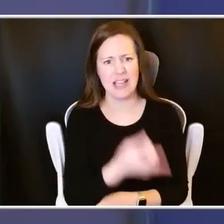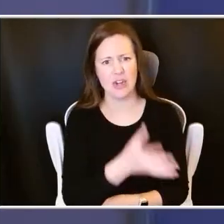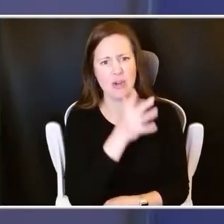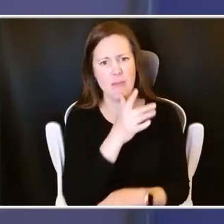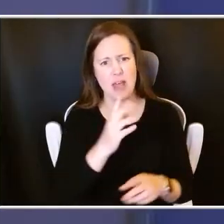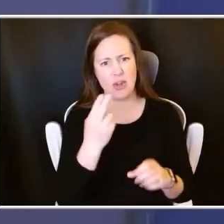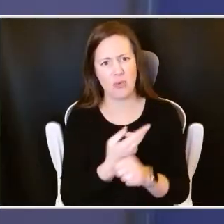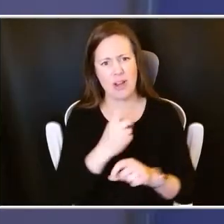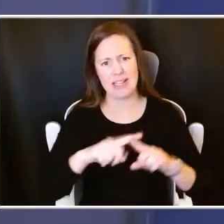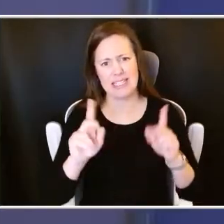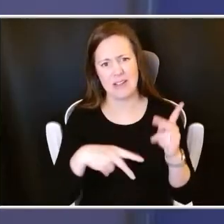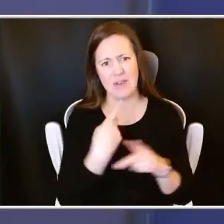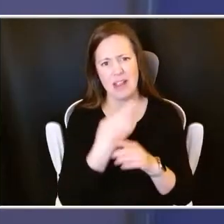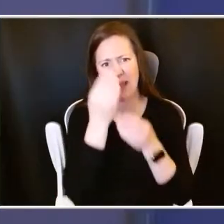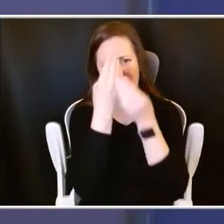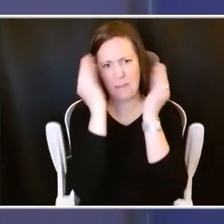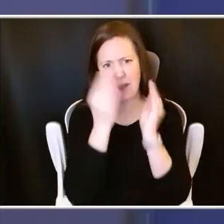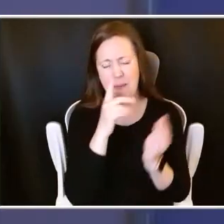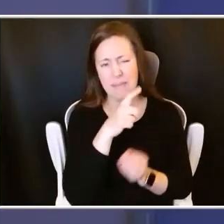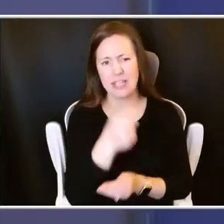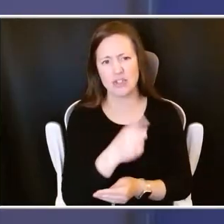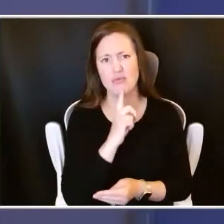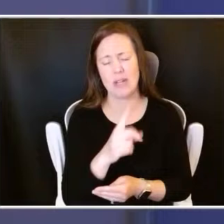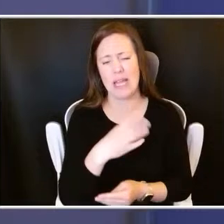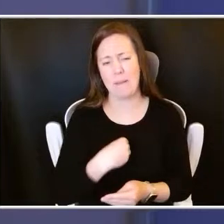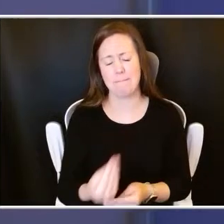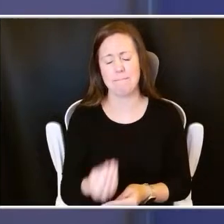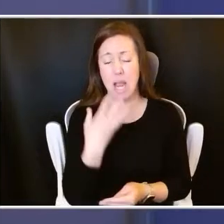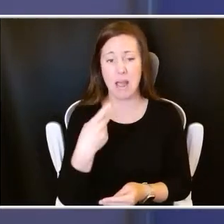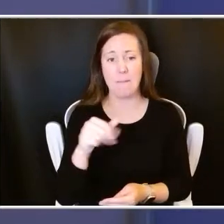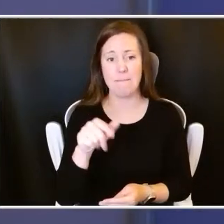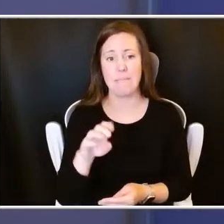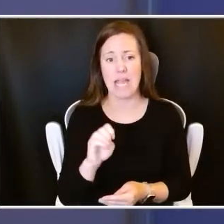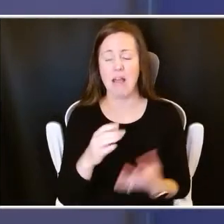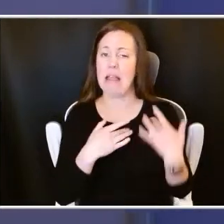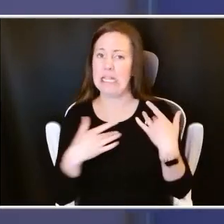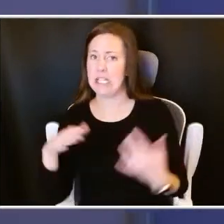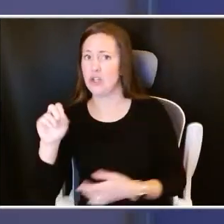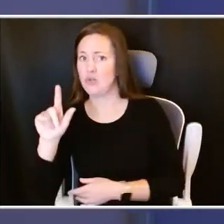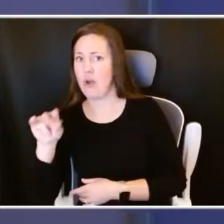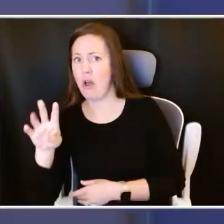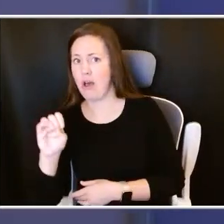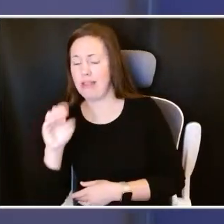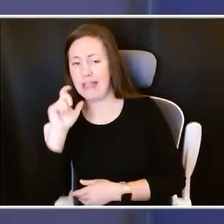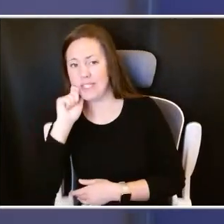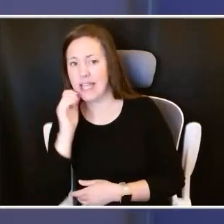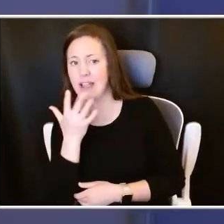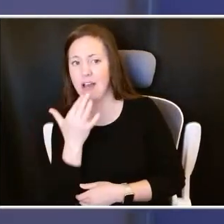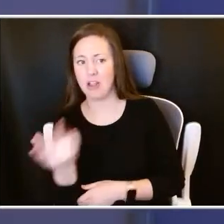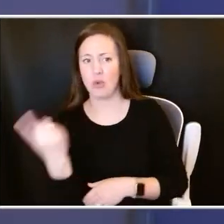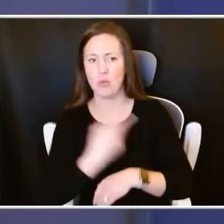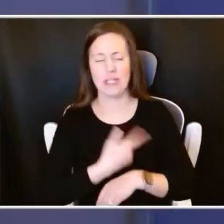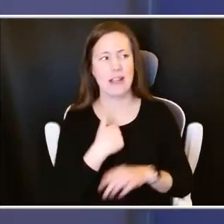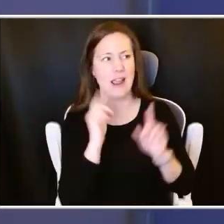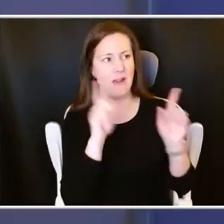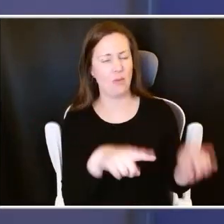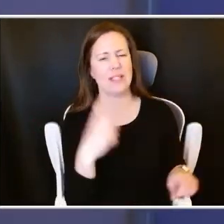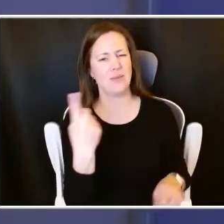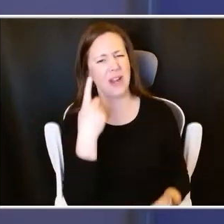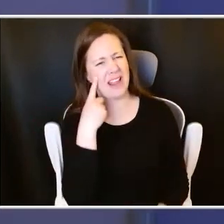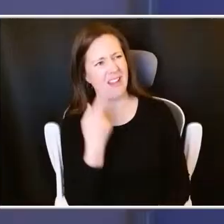Because she's so pale. And I tend to have an olive complexion. And one day I had to go somewhere and I looked in the mirror and I thought,